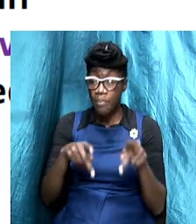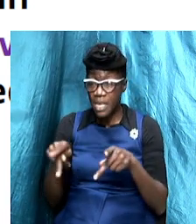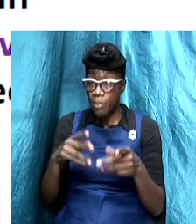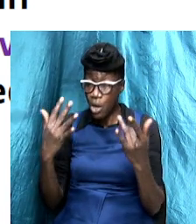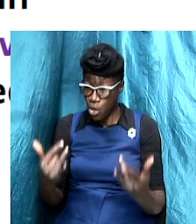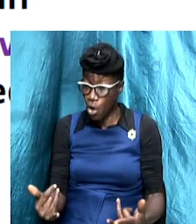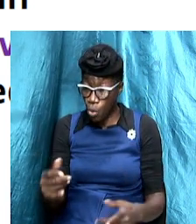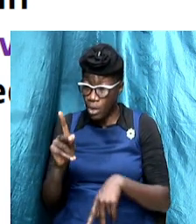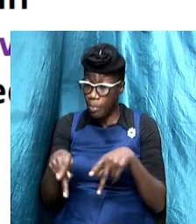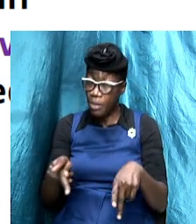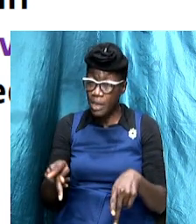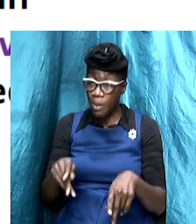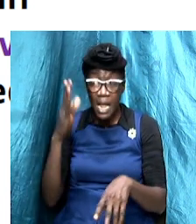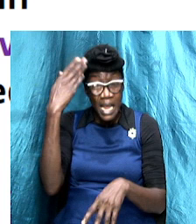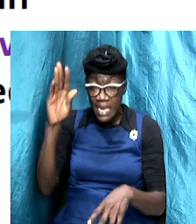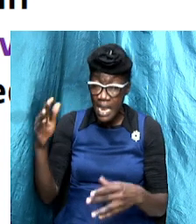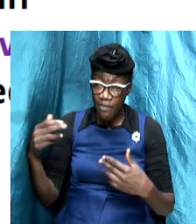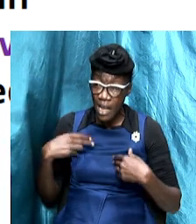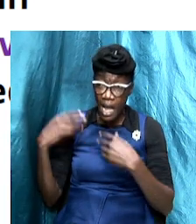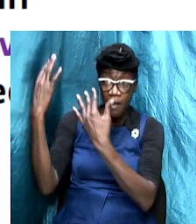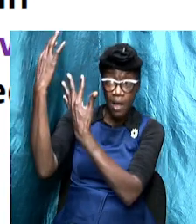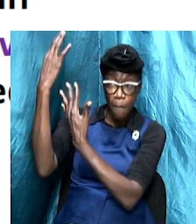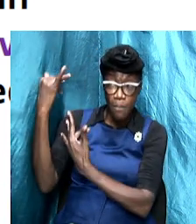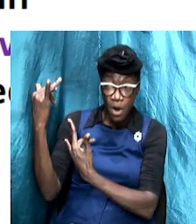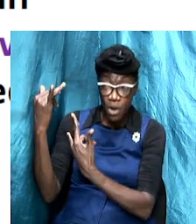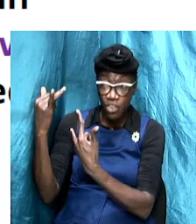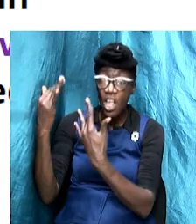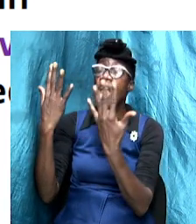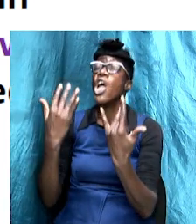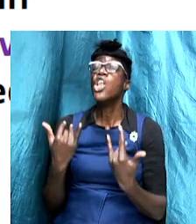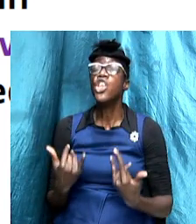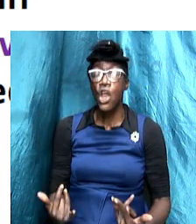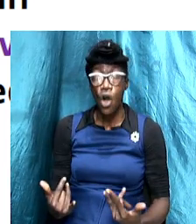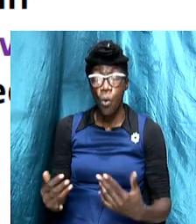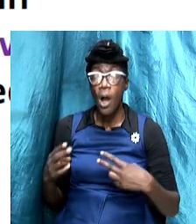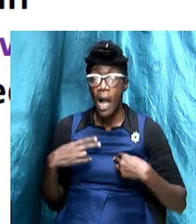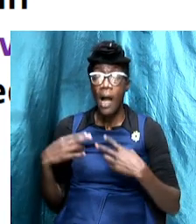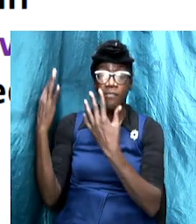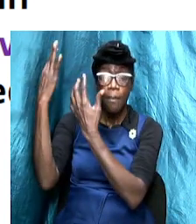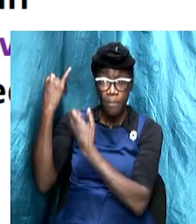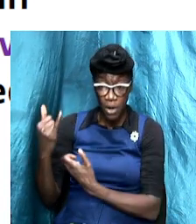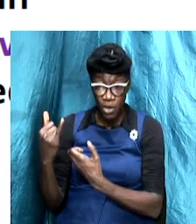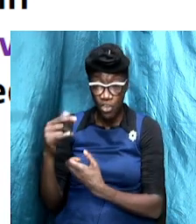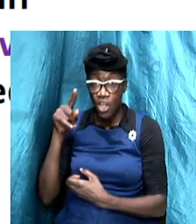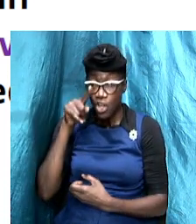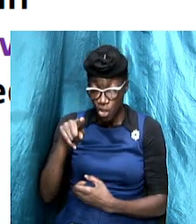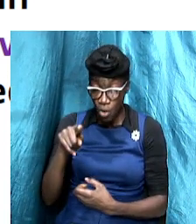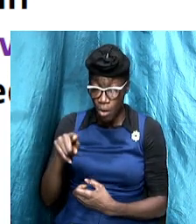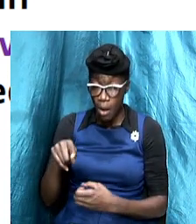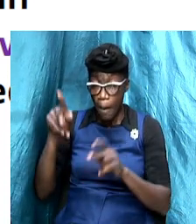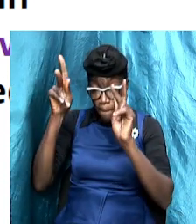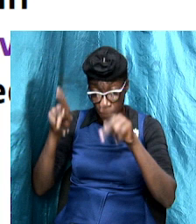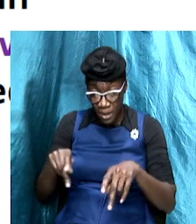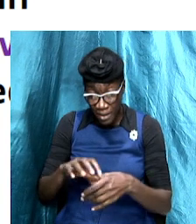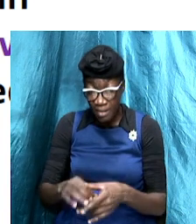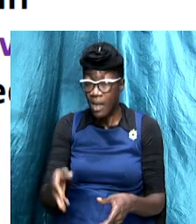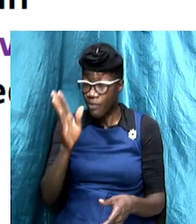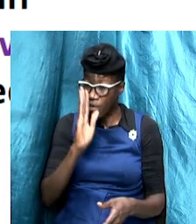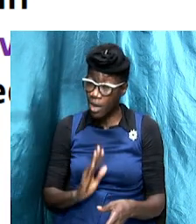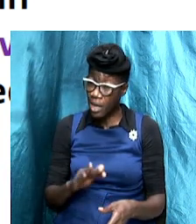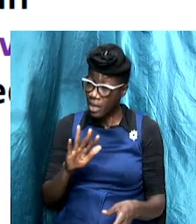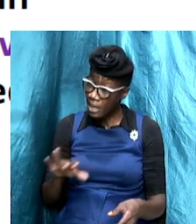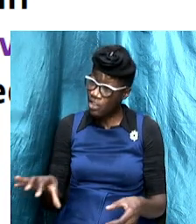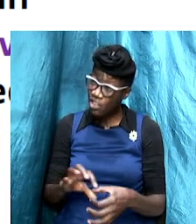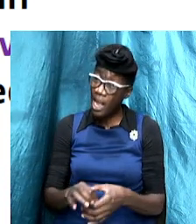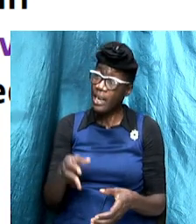mercy, but now have obtained mercy. In other words, you are now a person of God. You're not a child of God.